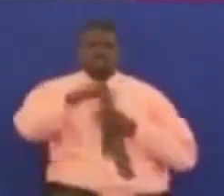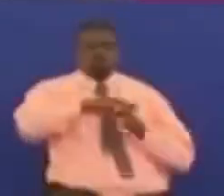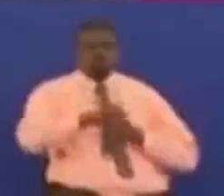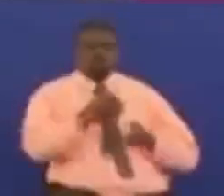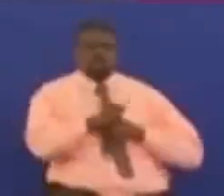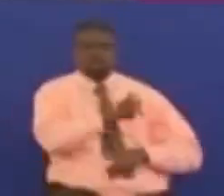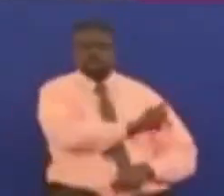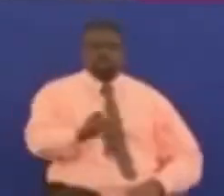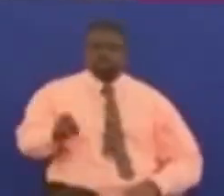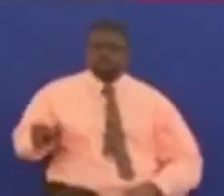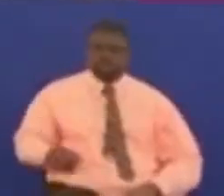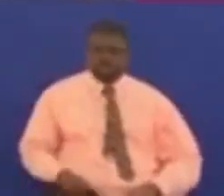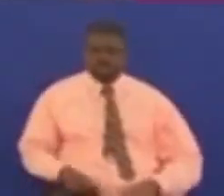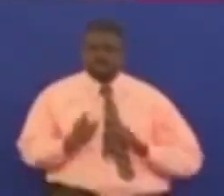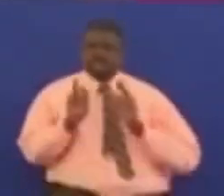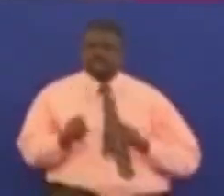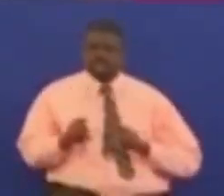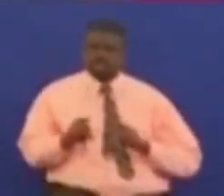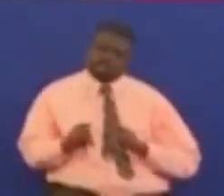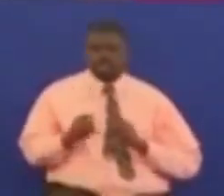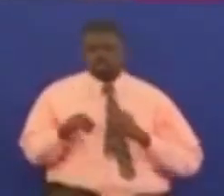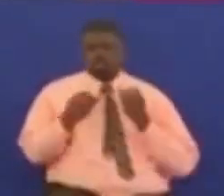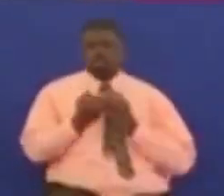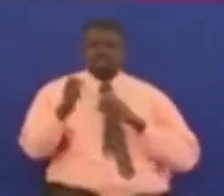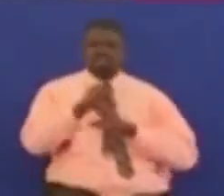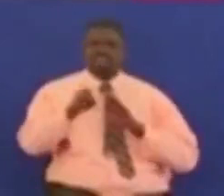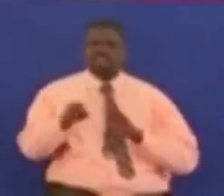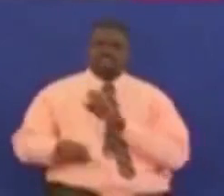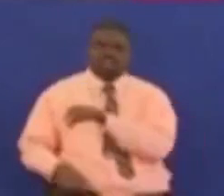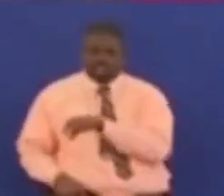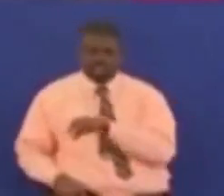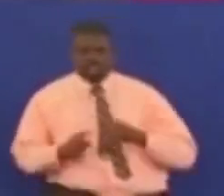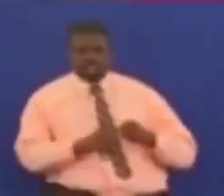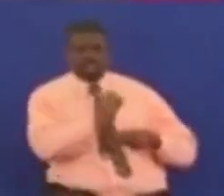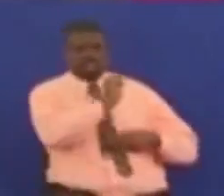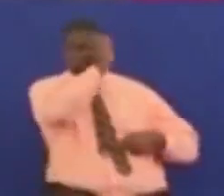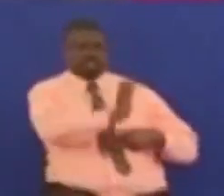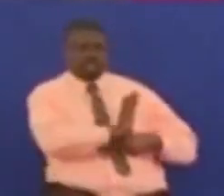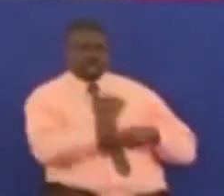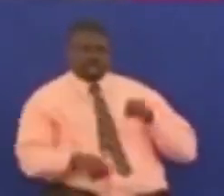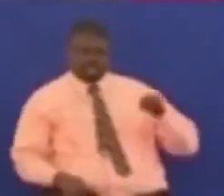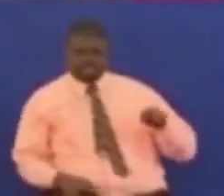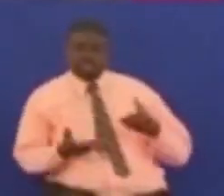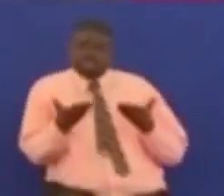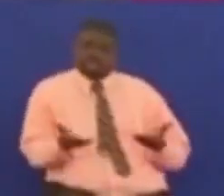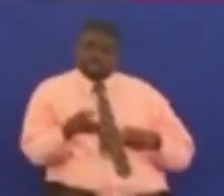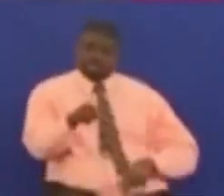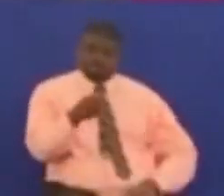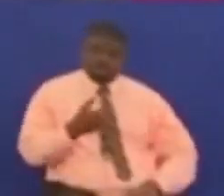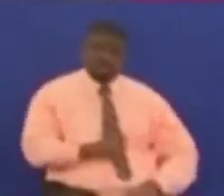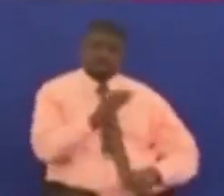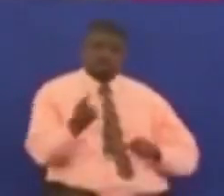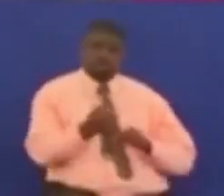regional blocks such as East Africa Community and Southern Africa Development Community. So how are you going to